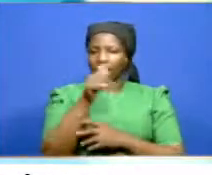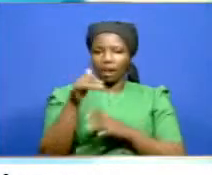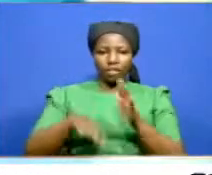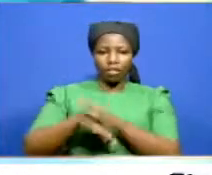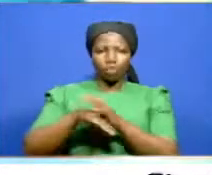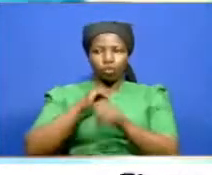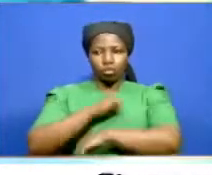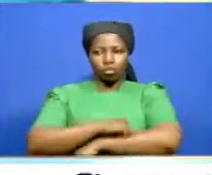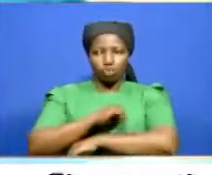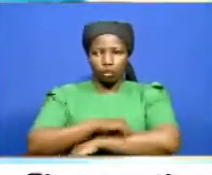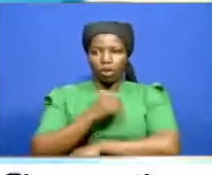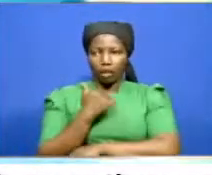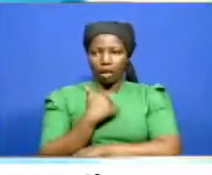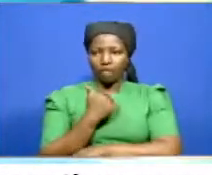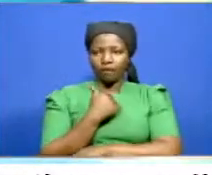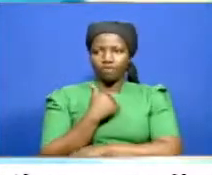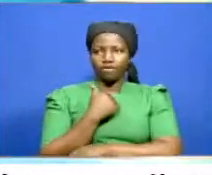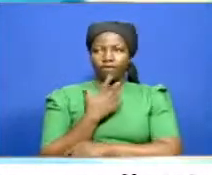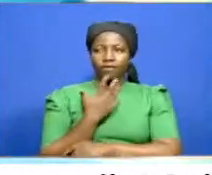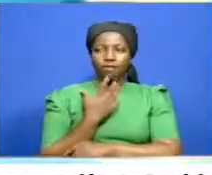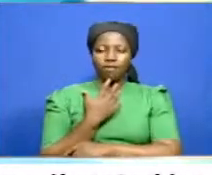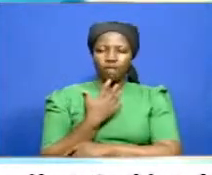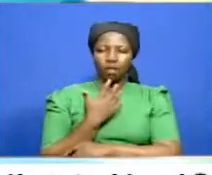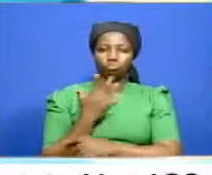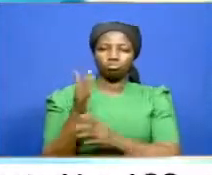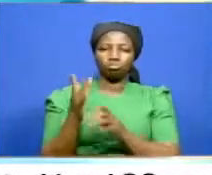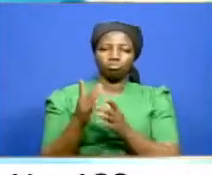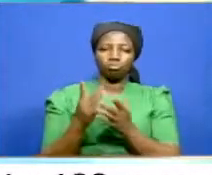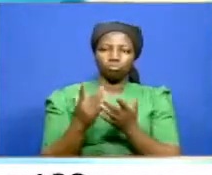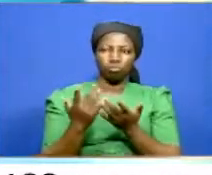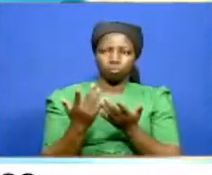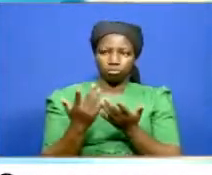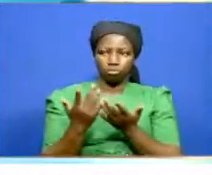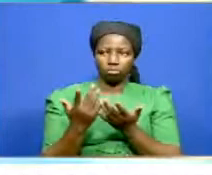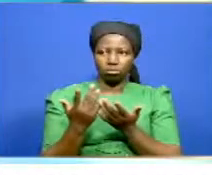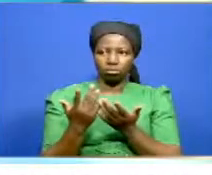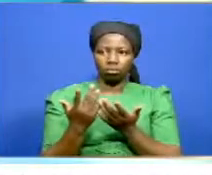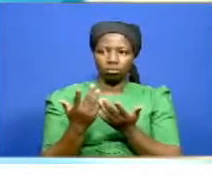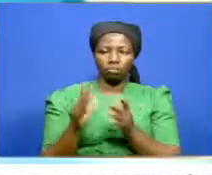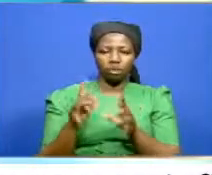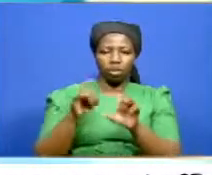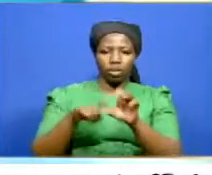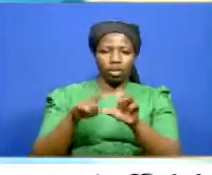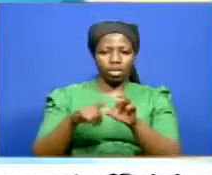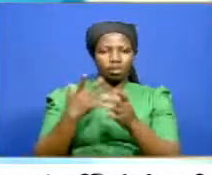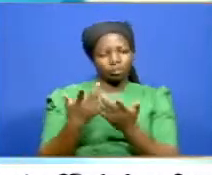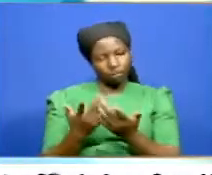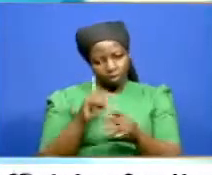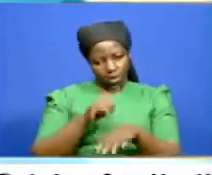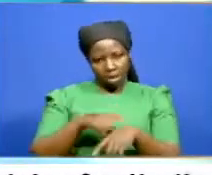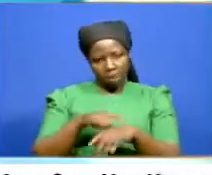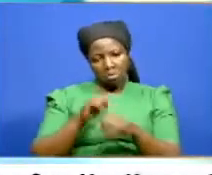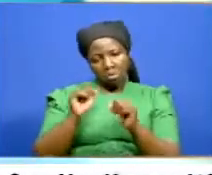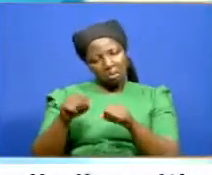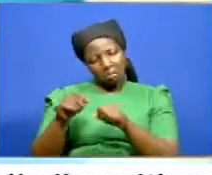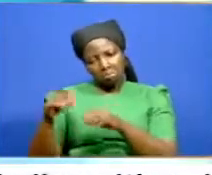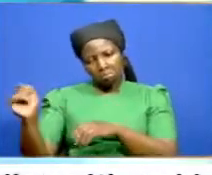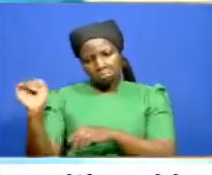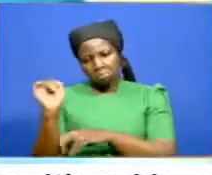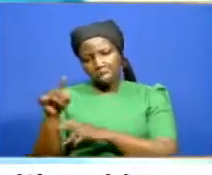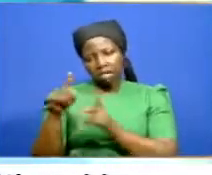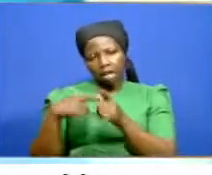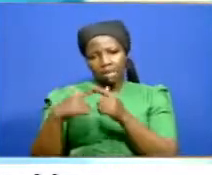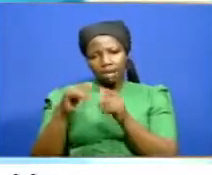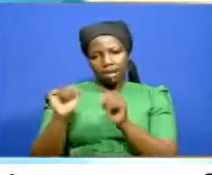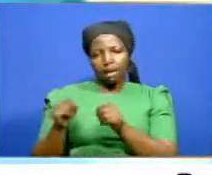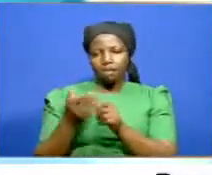out Emerging SAS Football Academy social media handles and just hit them a message. The marketing team will definitely get back to you and tell you our programs in terms